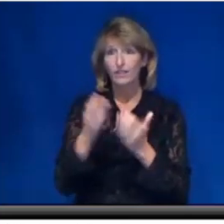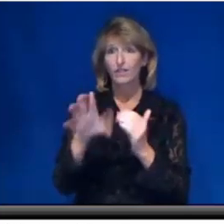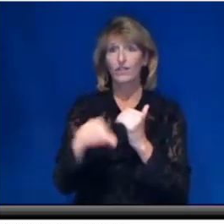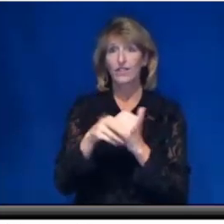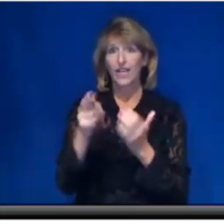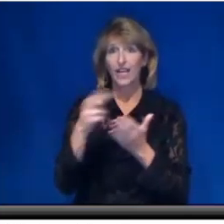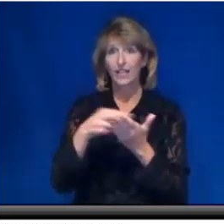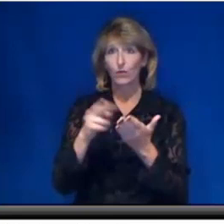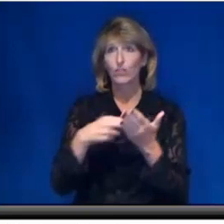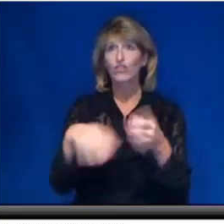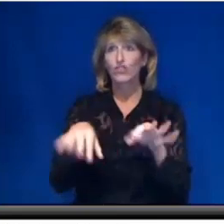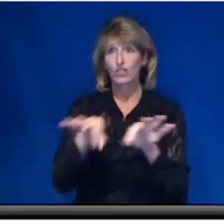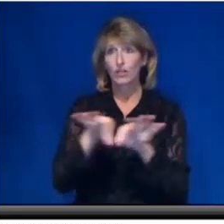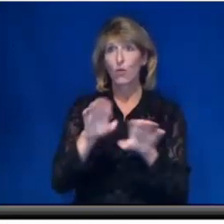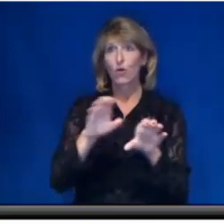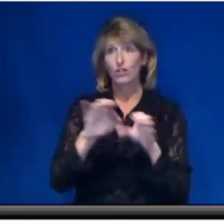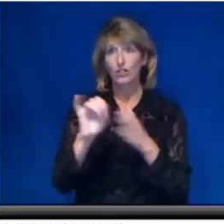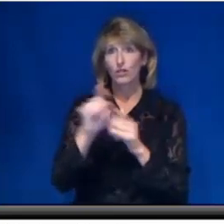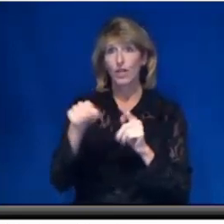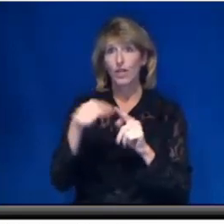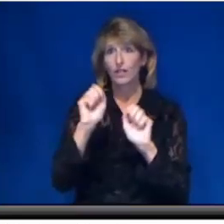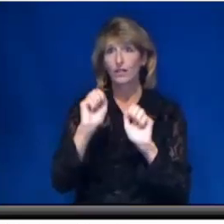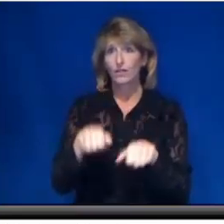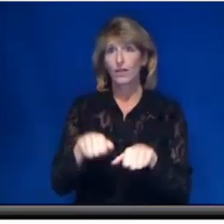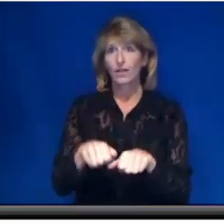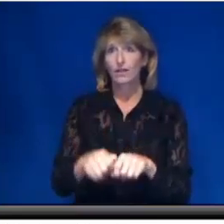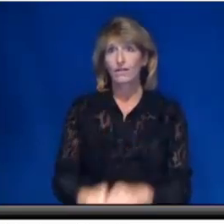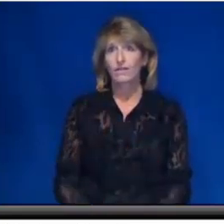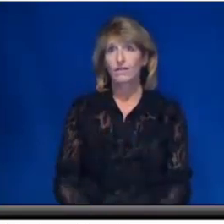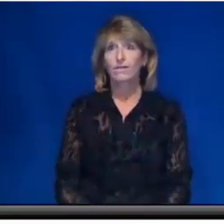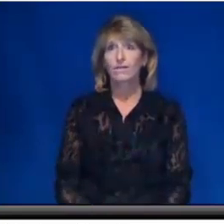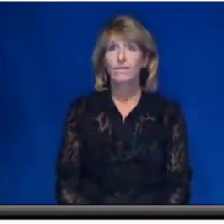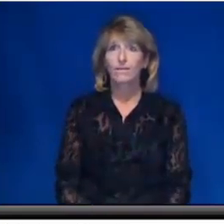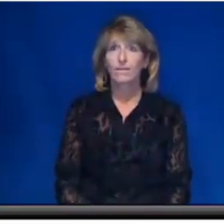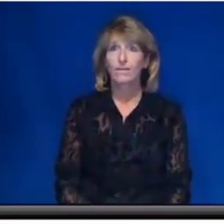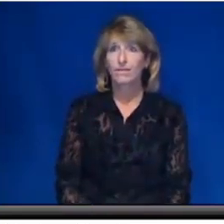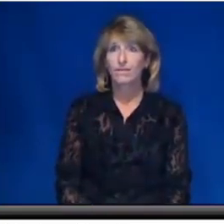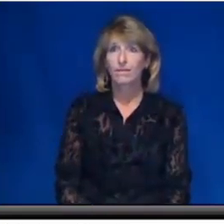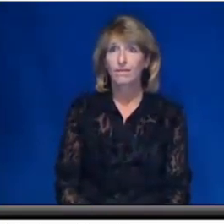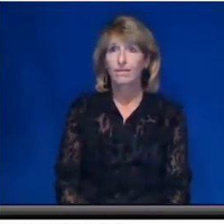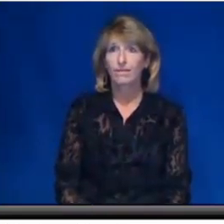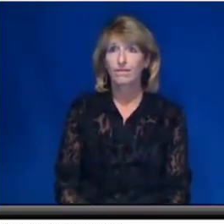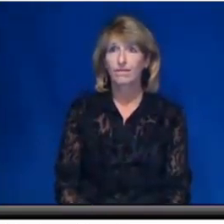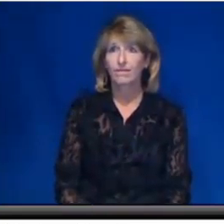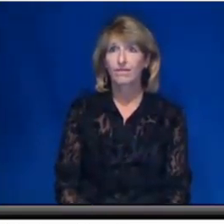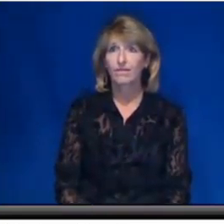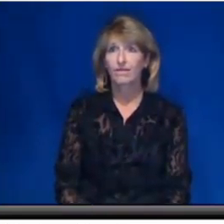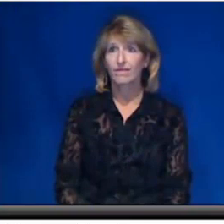involved providing services and research, it'd be important to do so. Thank you.